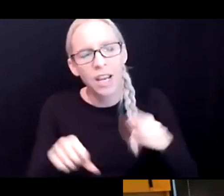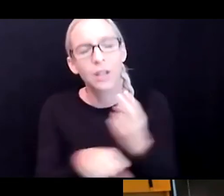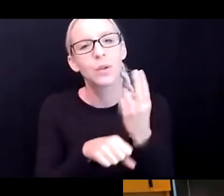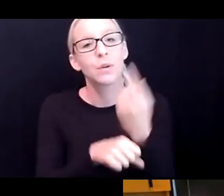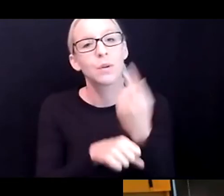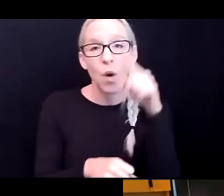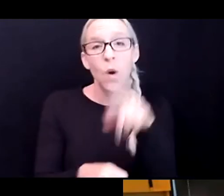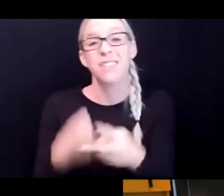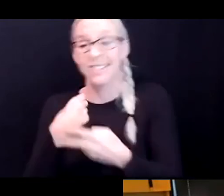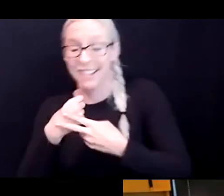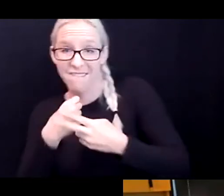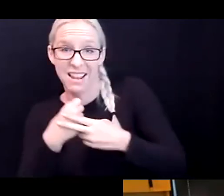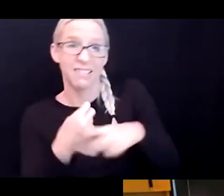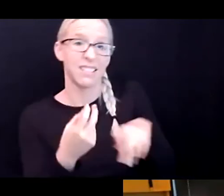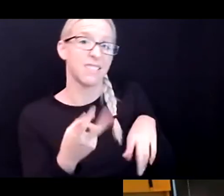tool, or even both.